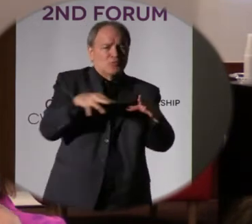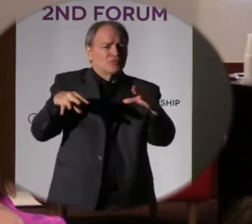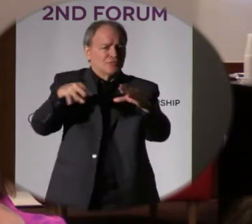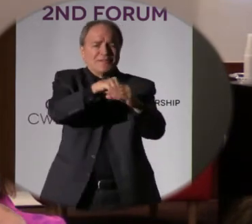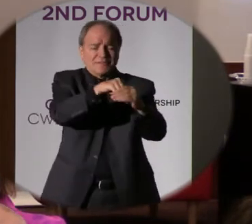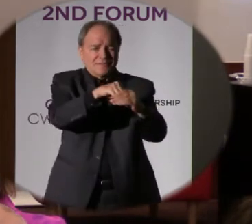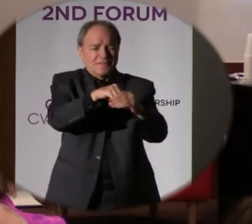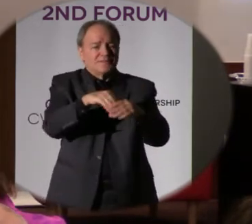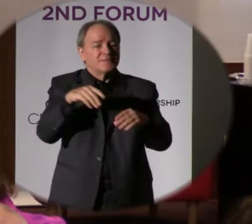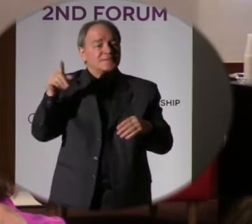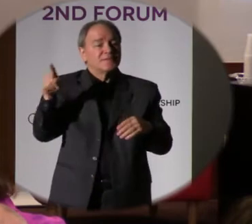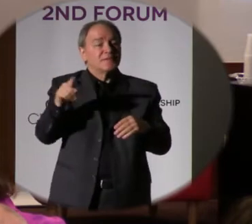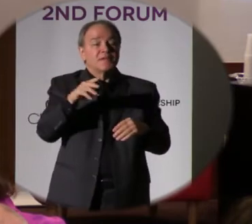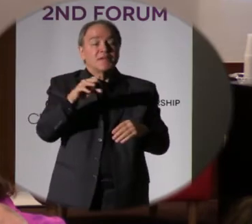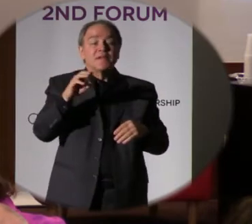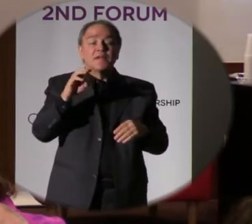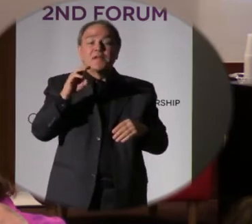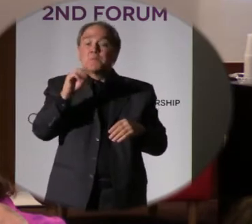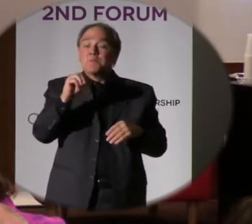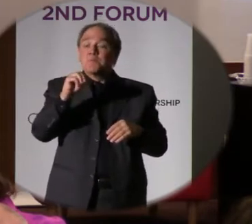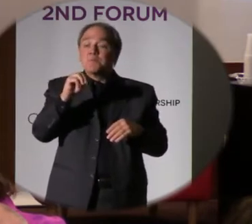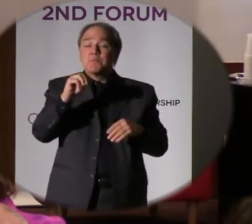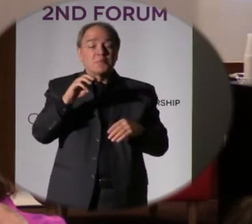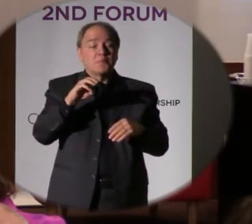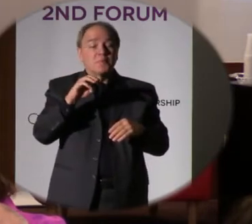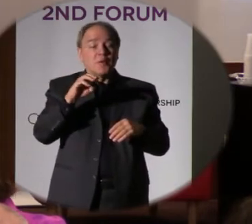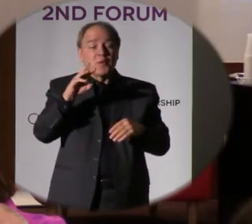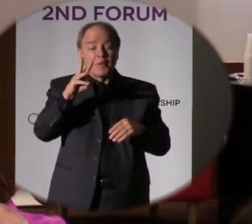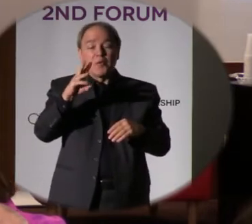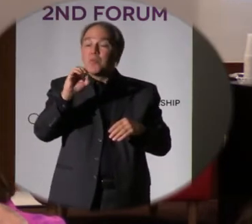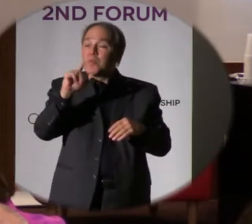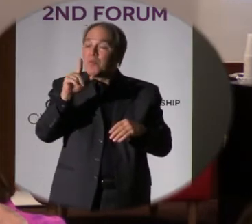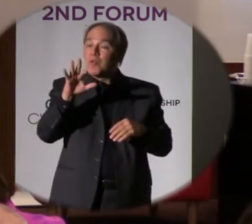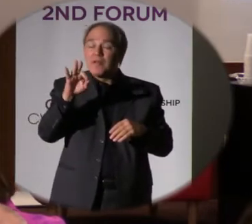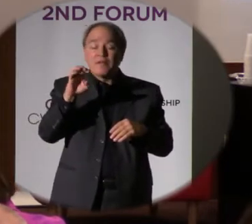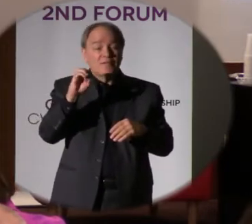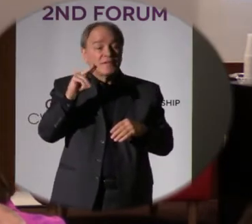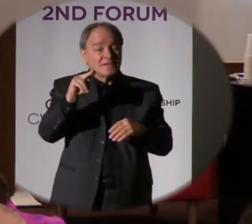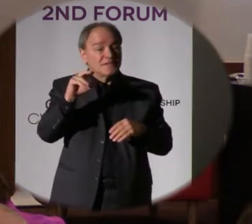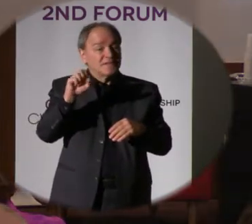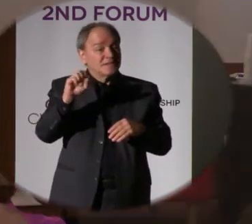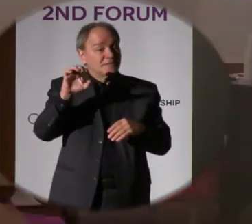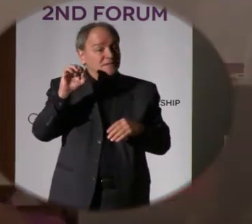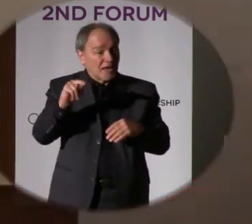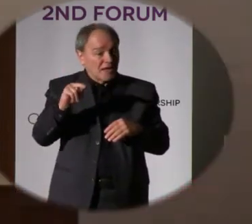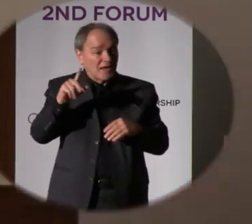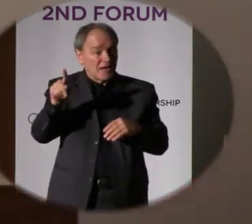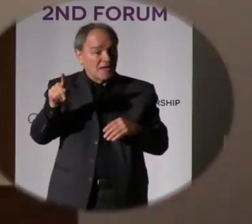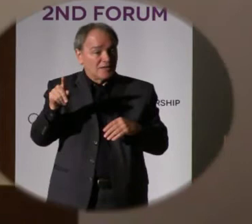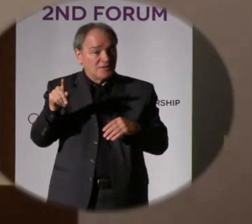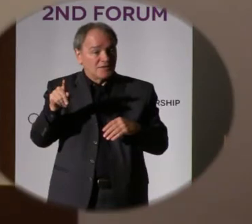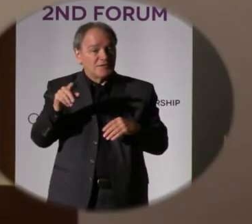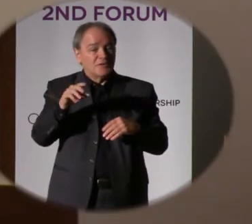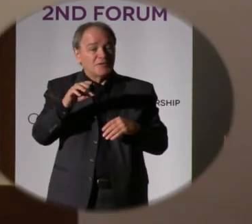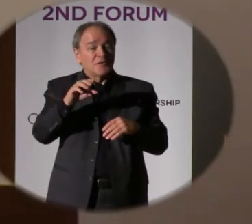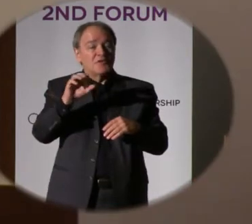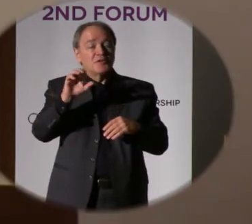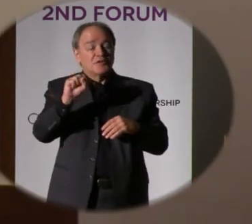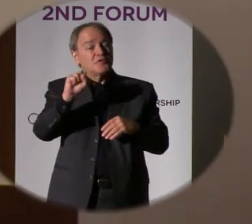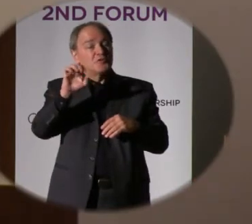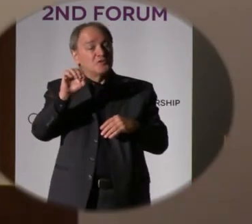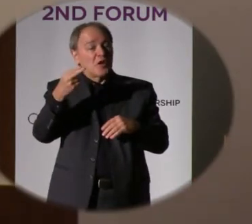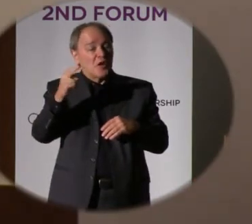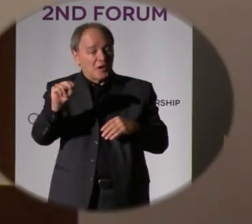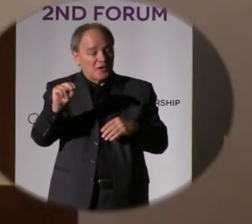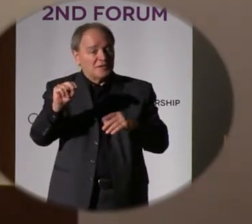one pushing inclusive development through the world. And if we are here today discussing post-2015,